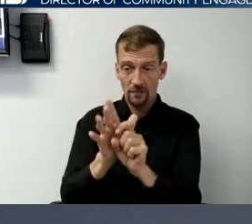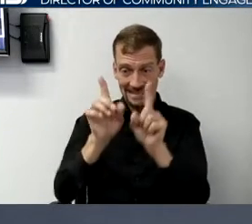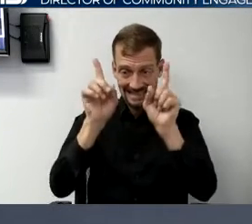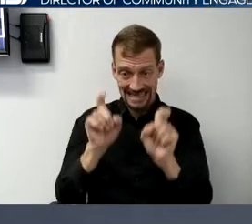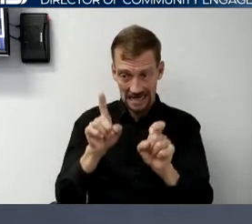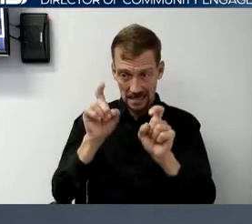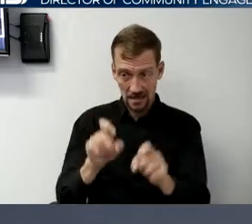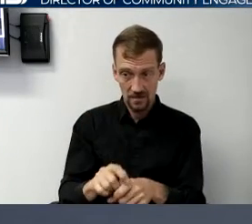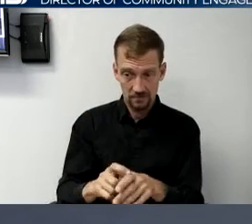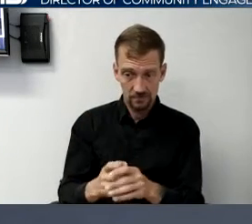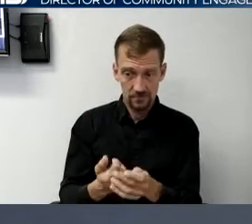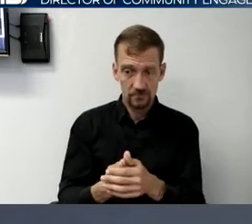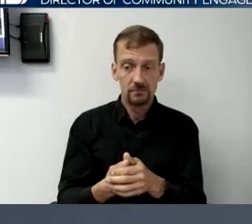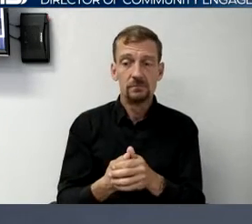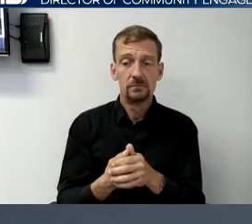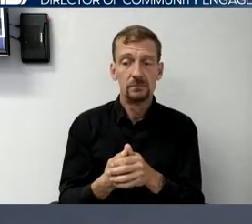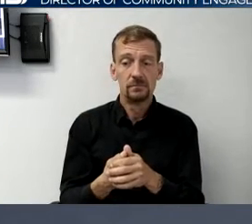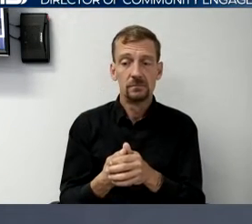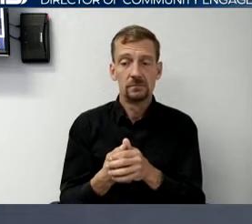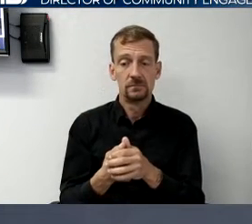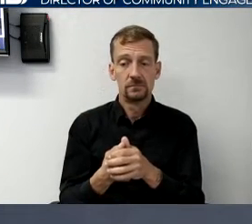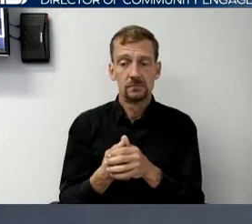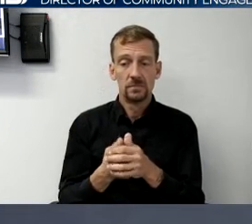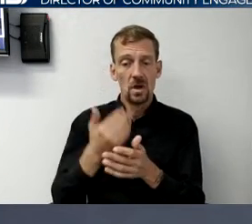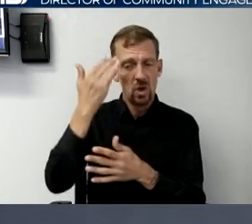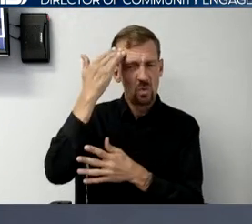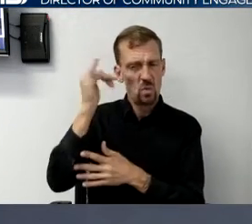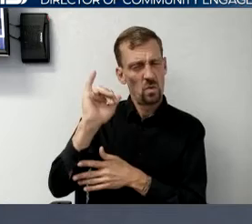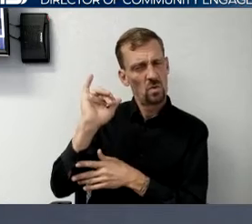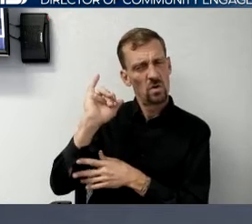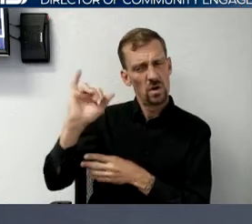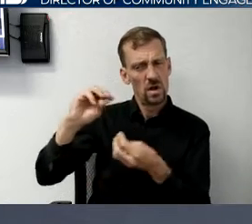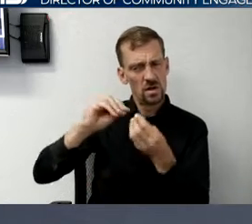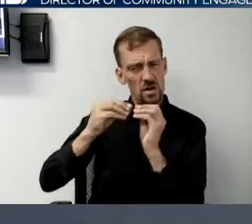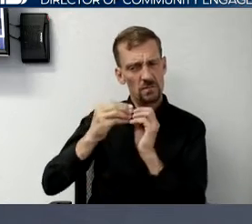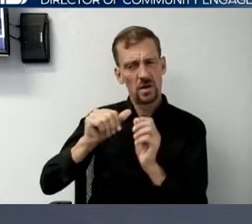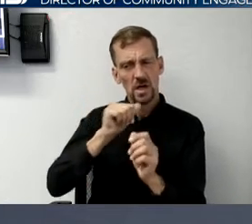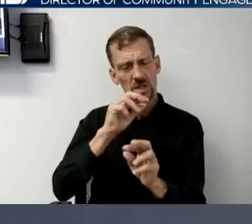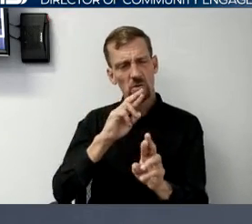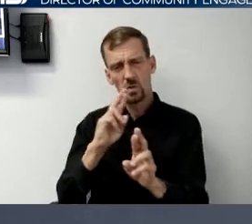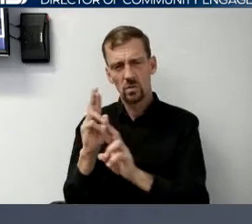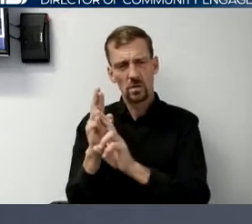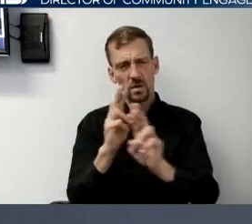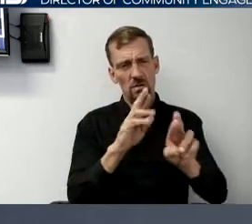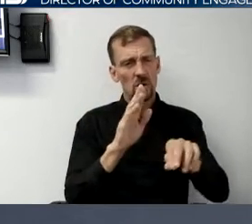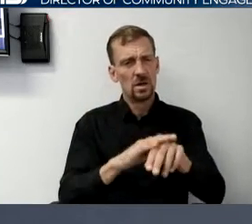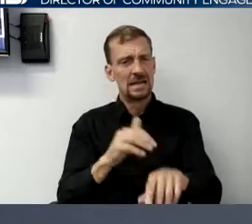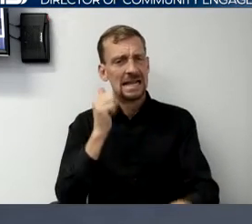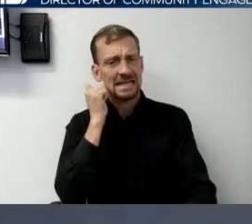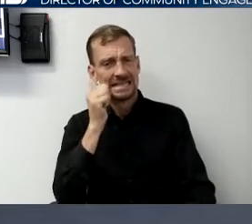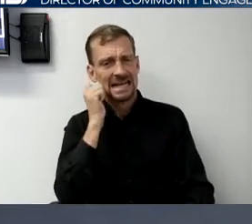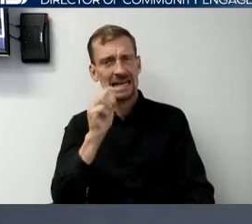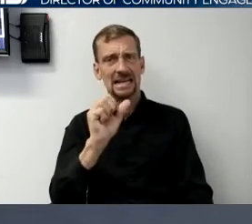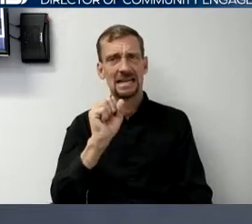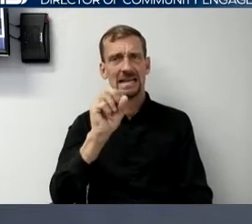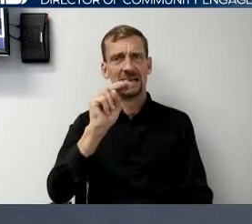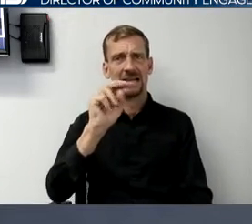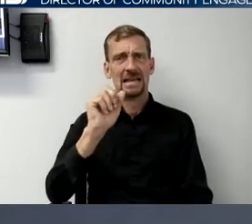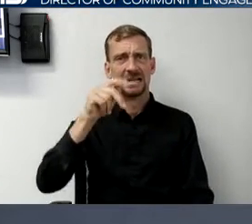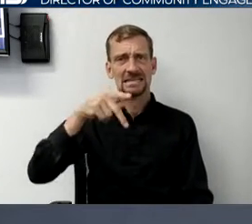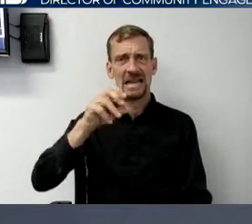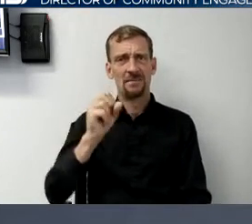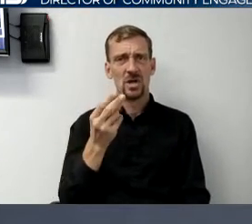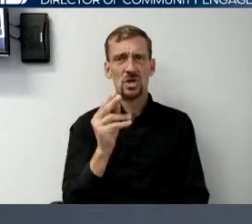Delta has performed. Right. So why is that number not reported on the daily snapshot?